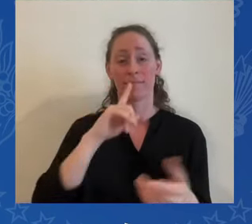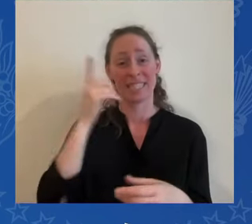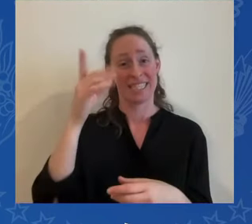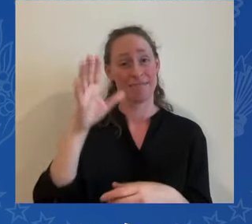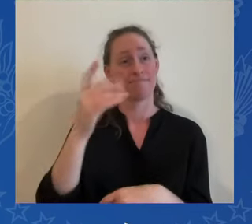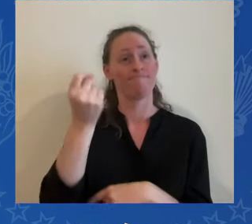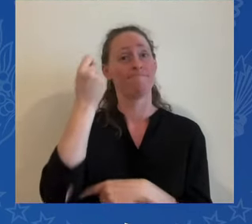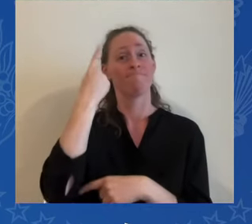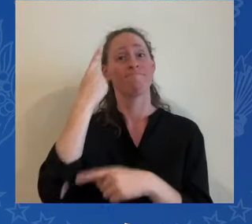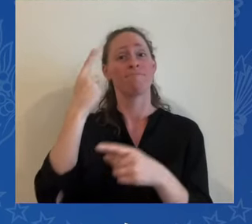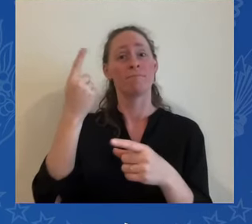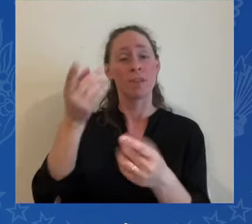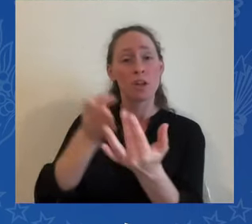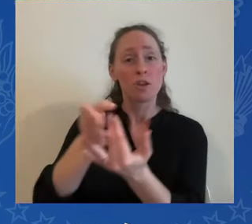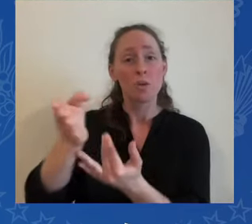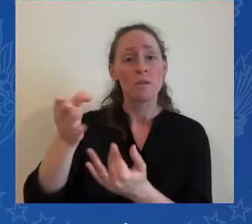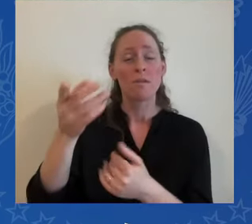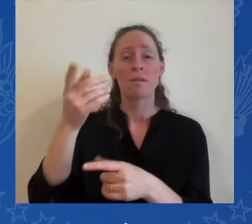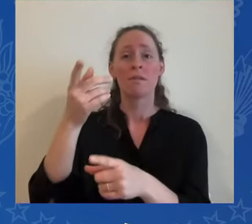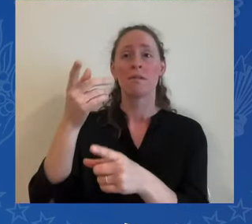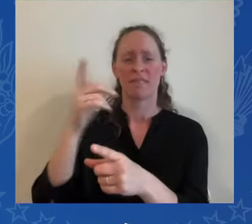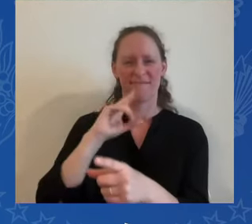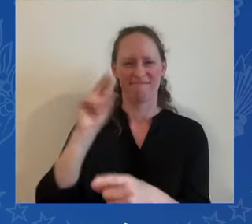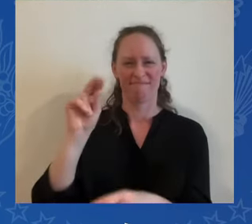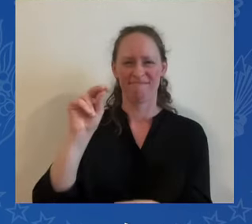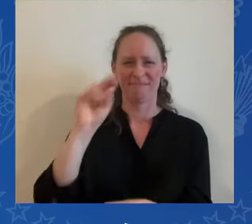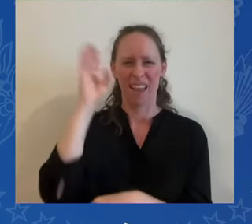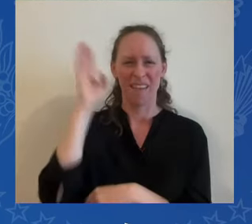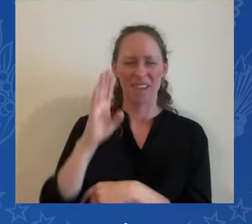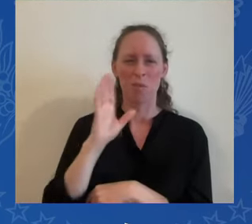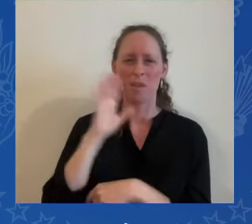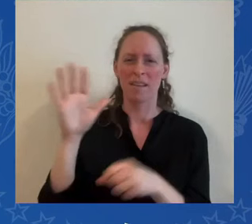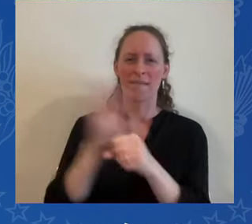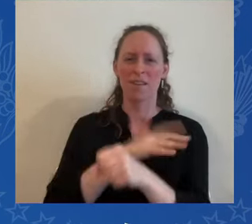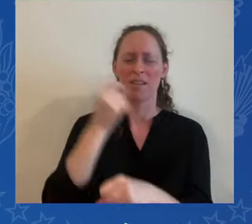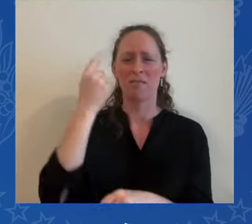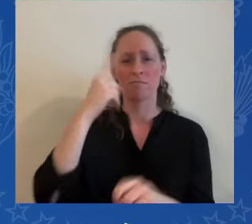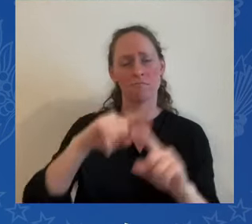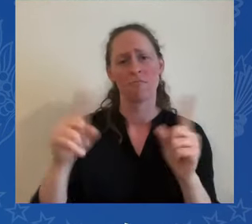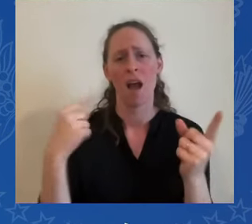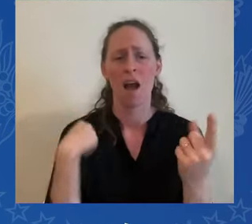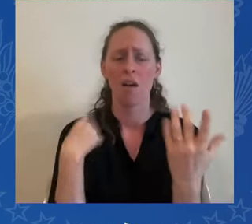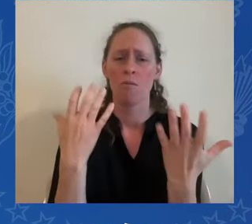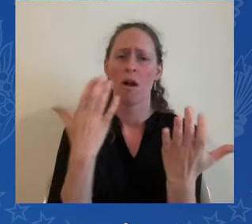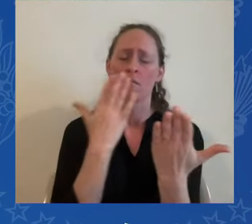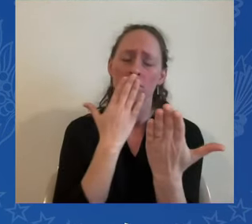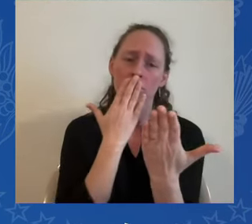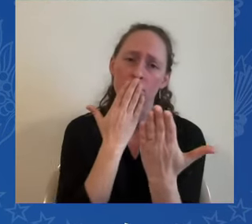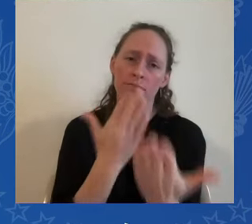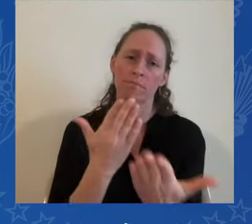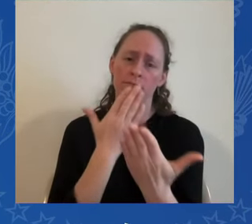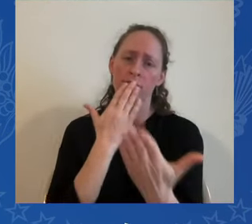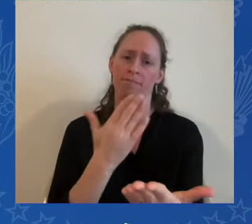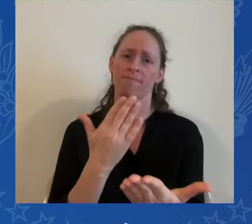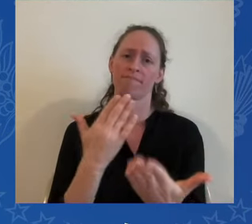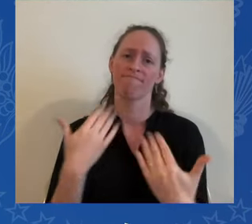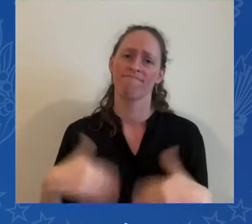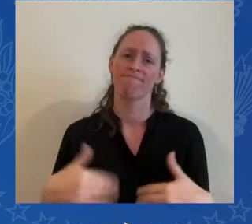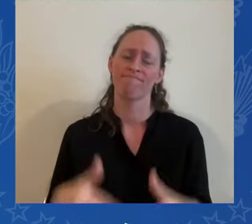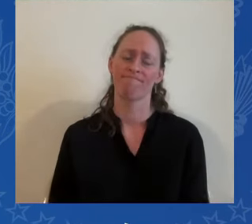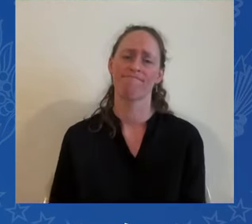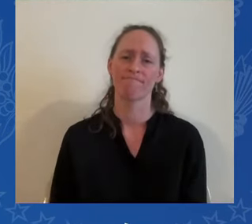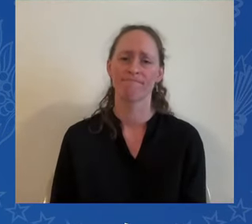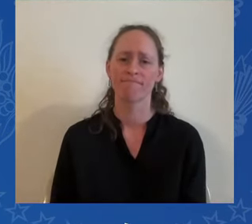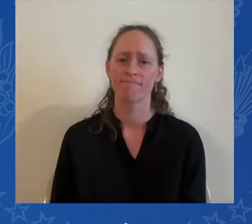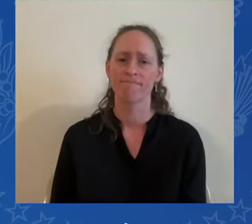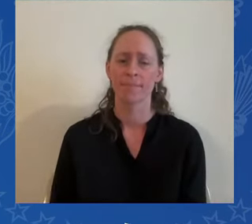our unending gratitude. Through our work to keep our community safe, we will honor the